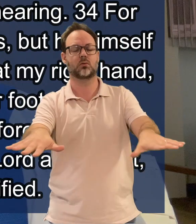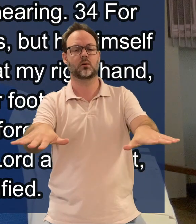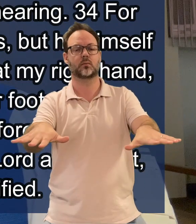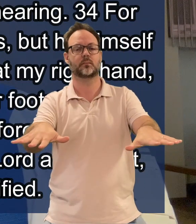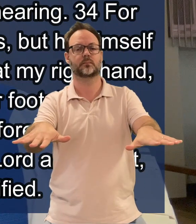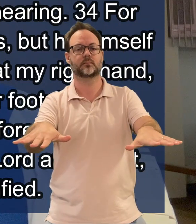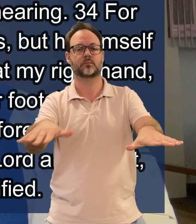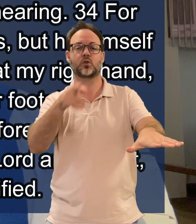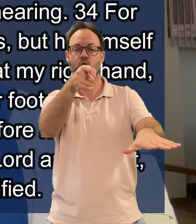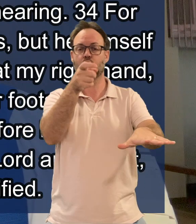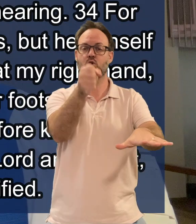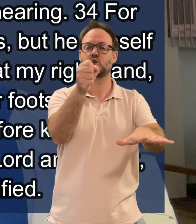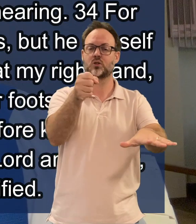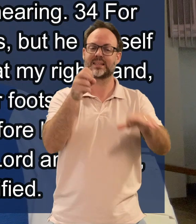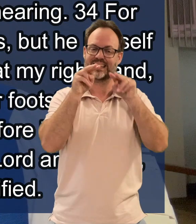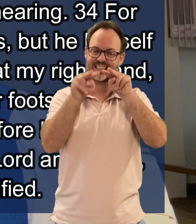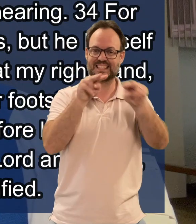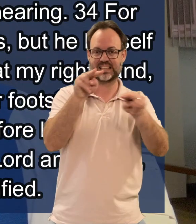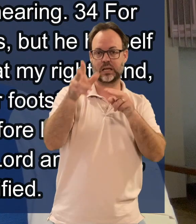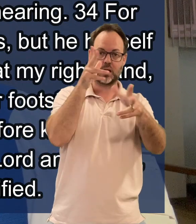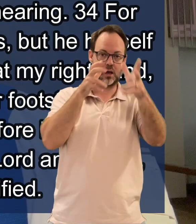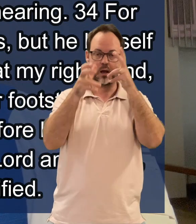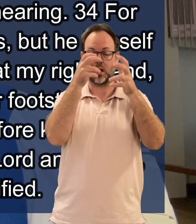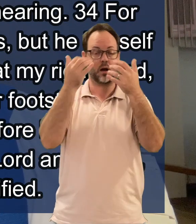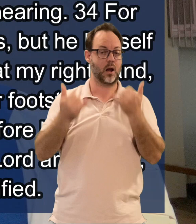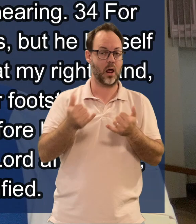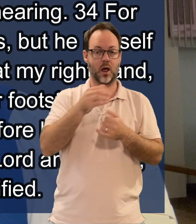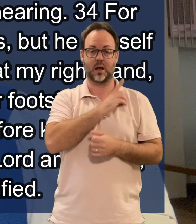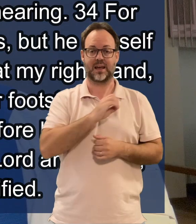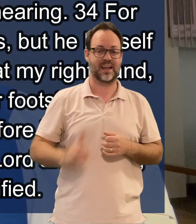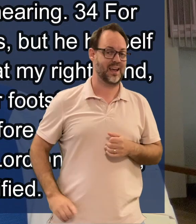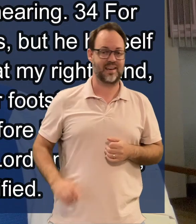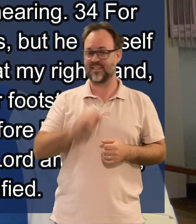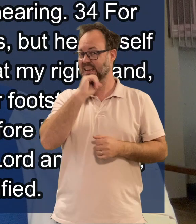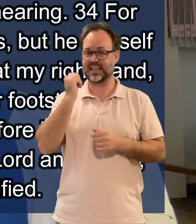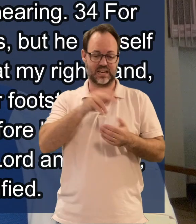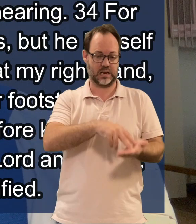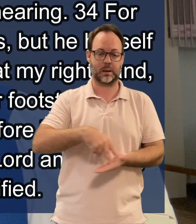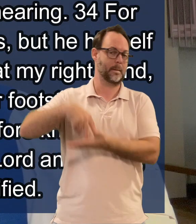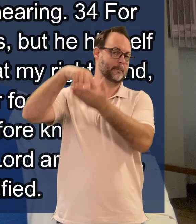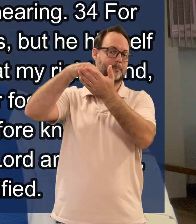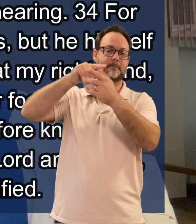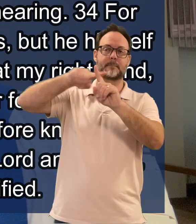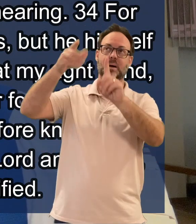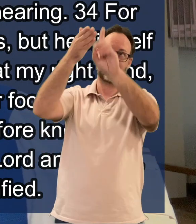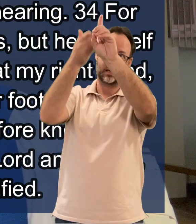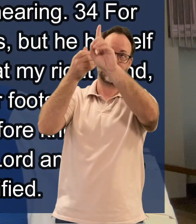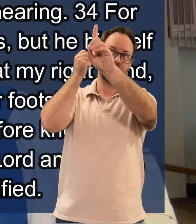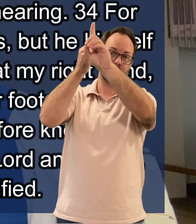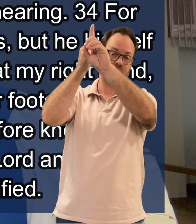out this that you yourselves are seeing and hearing. For David did not ascend into heaven, but he himself